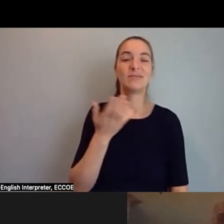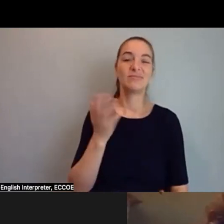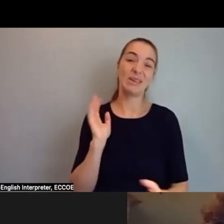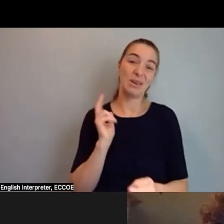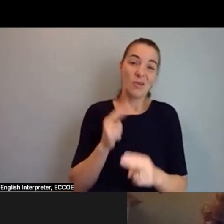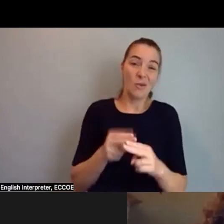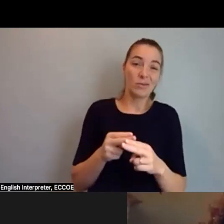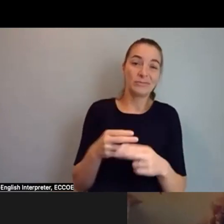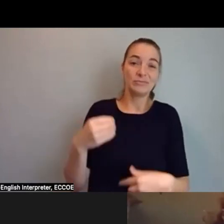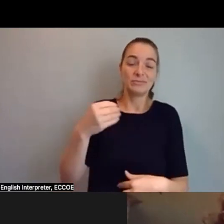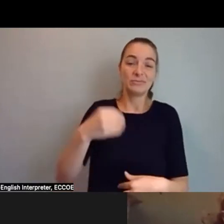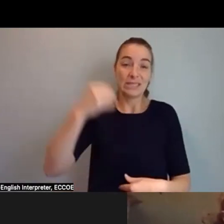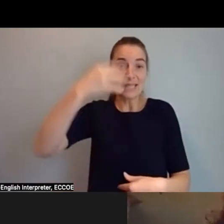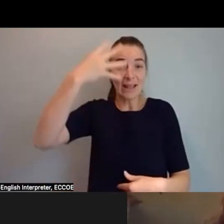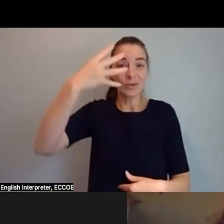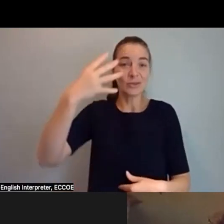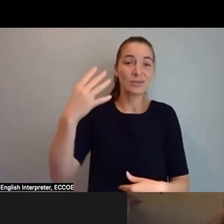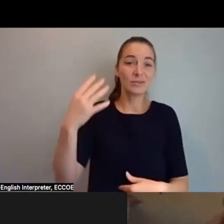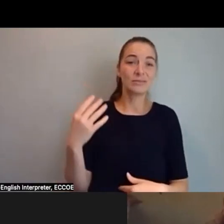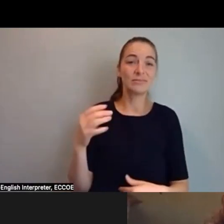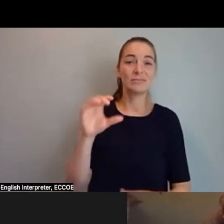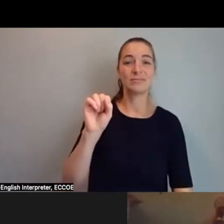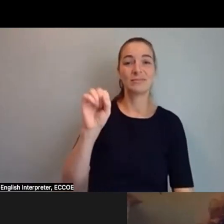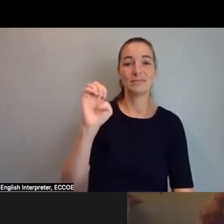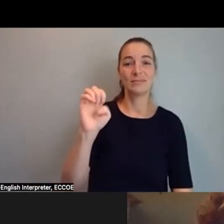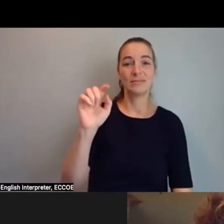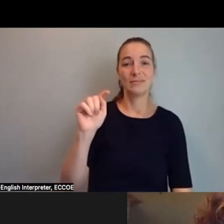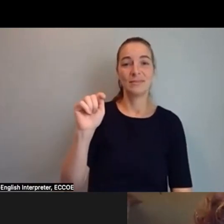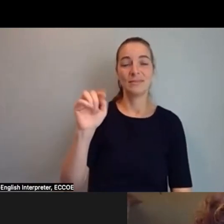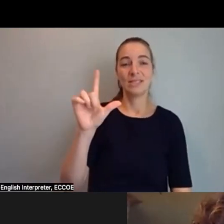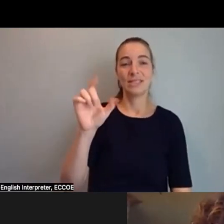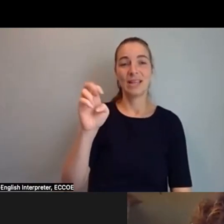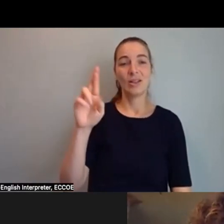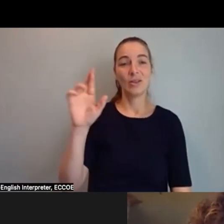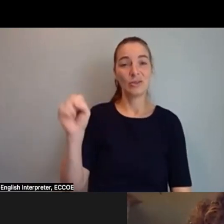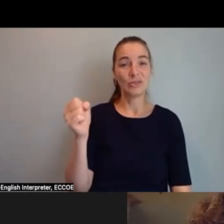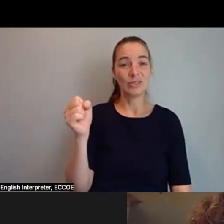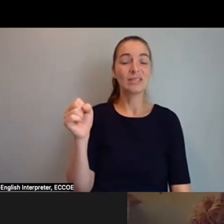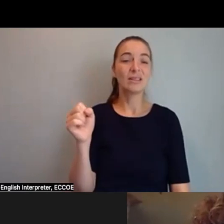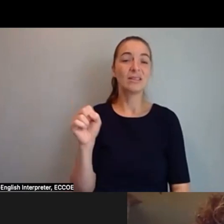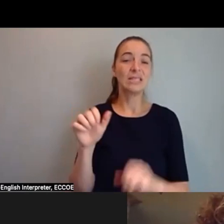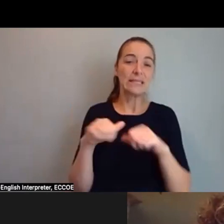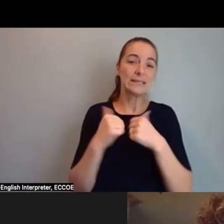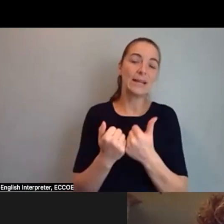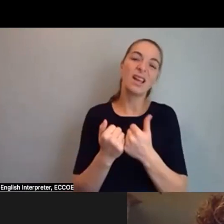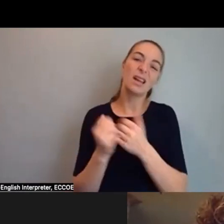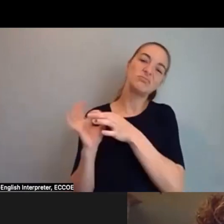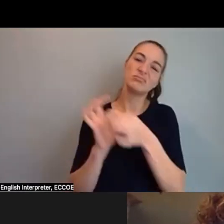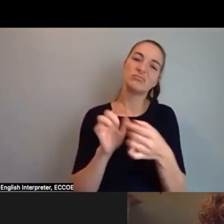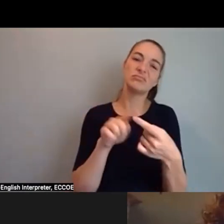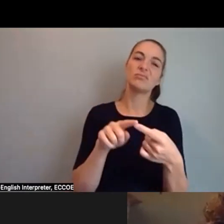settler society. And I guess I'm speaking more to a North American kind of situation, where you have people who